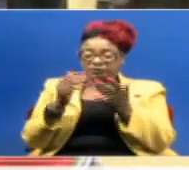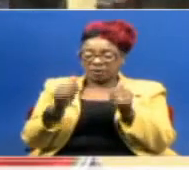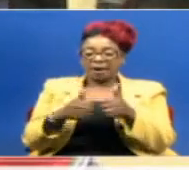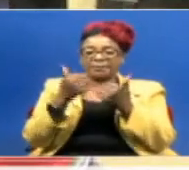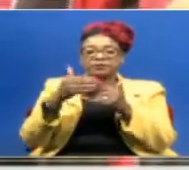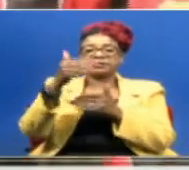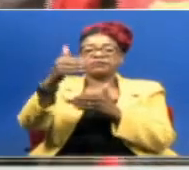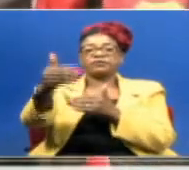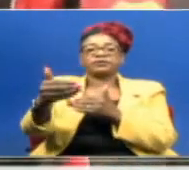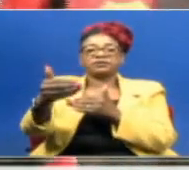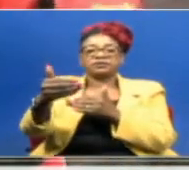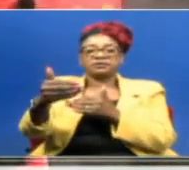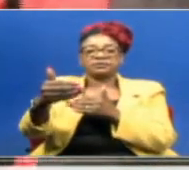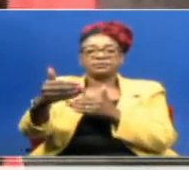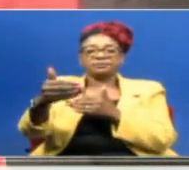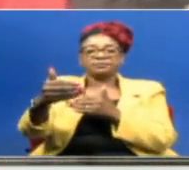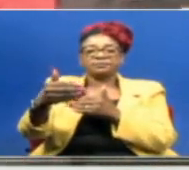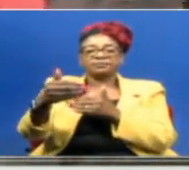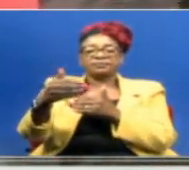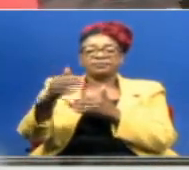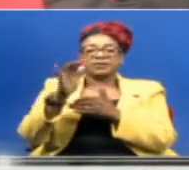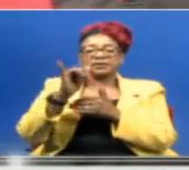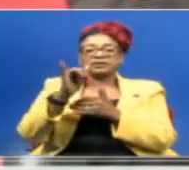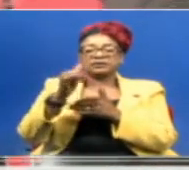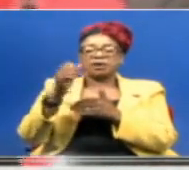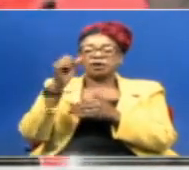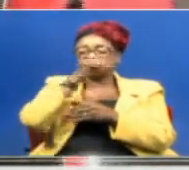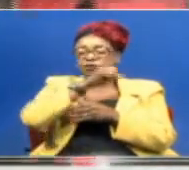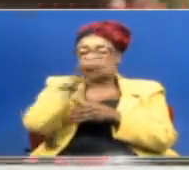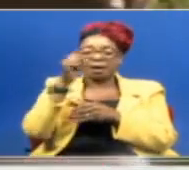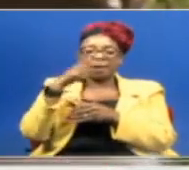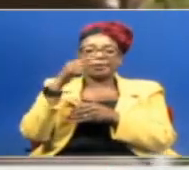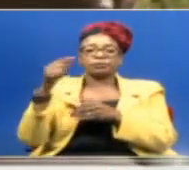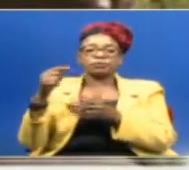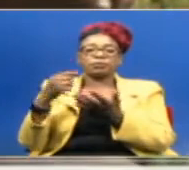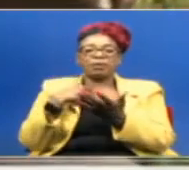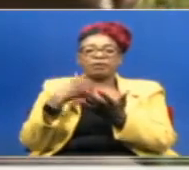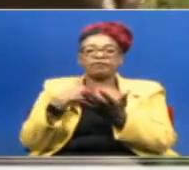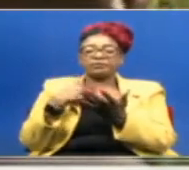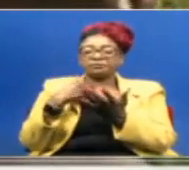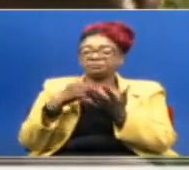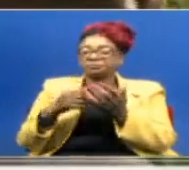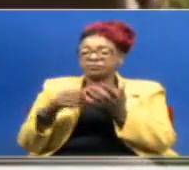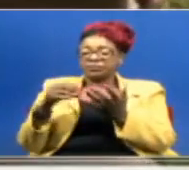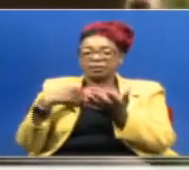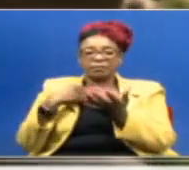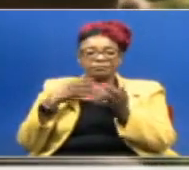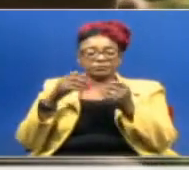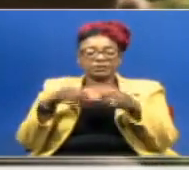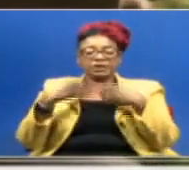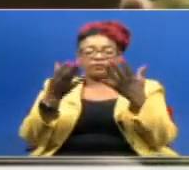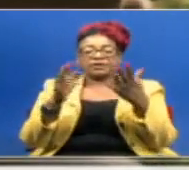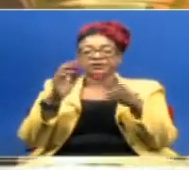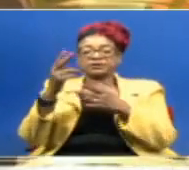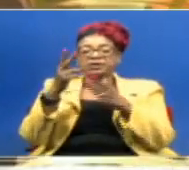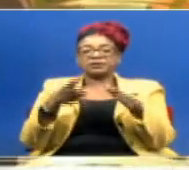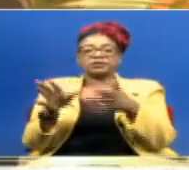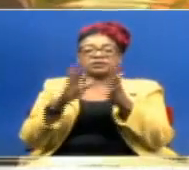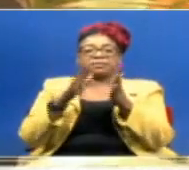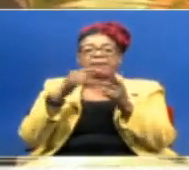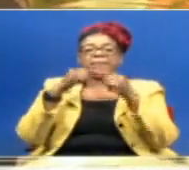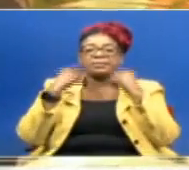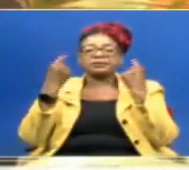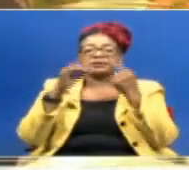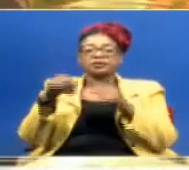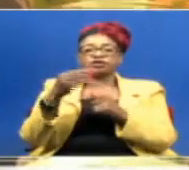yanatufuata. The teenager is a former street child who rose from the depth of despair after being given a second chance by Pastor Joseph Mukolwe in the